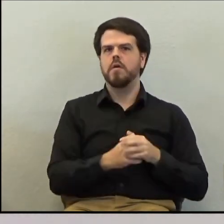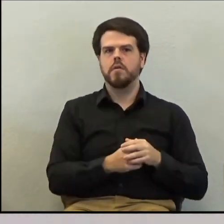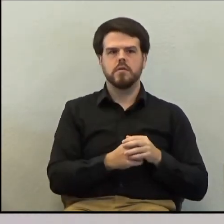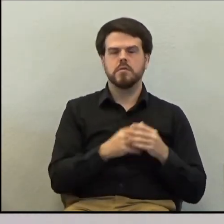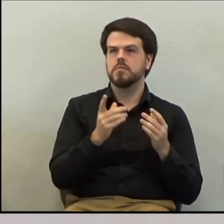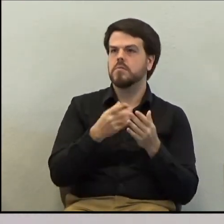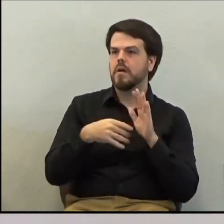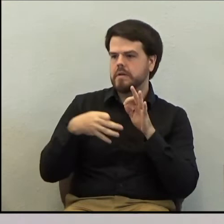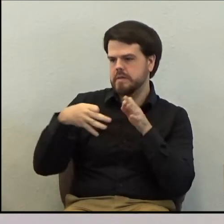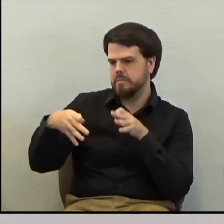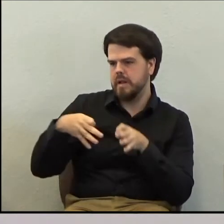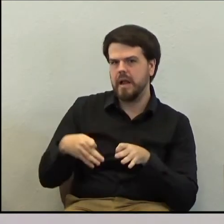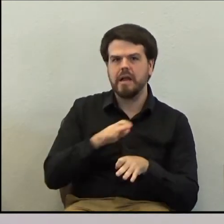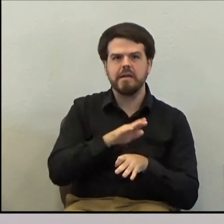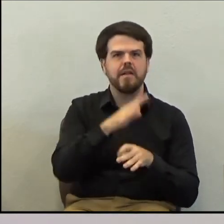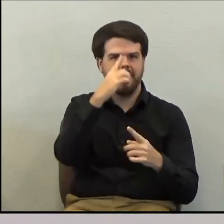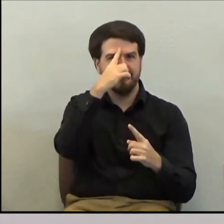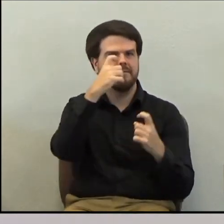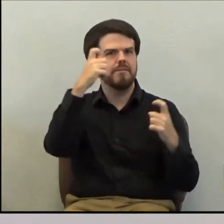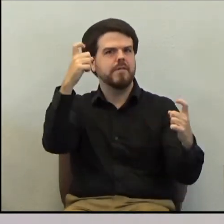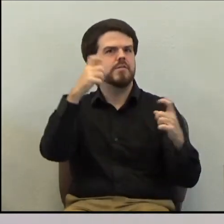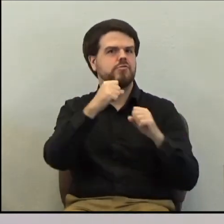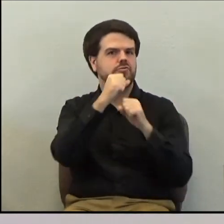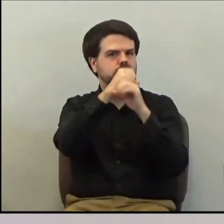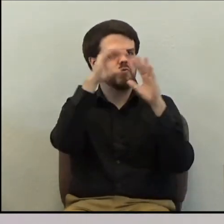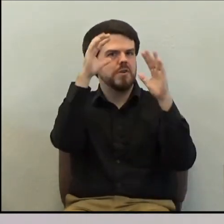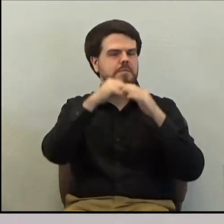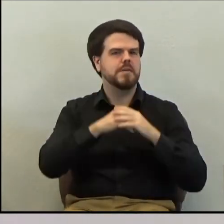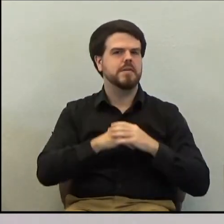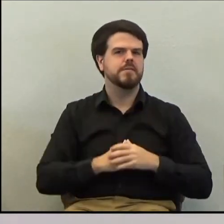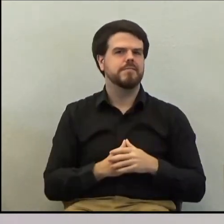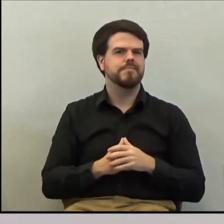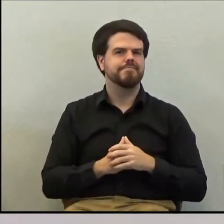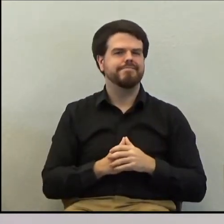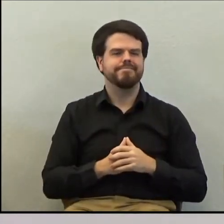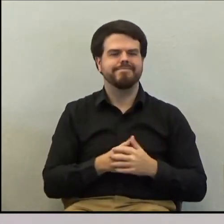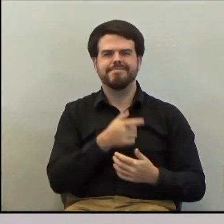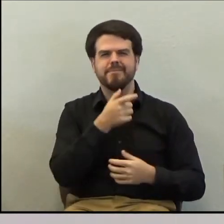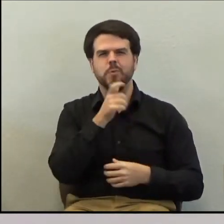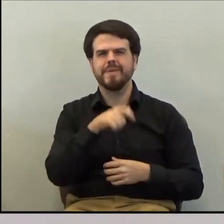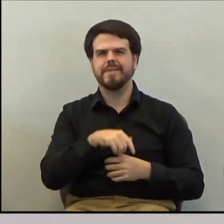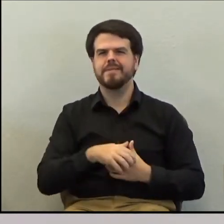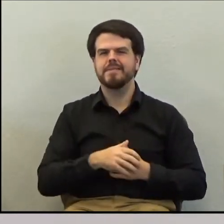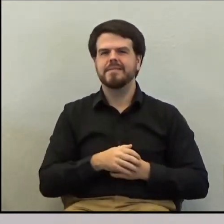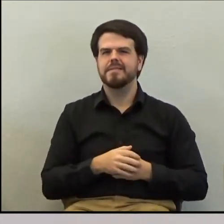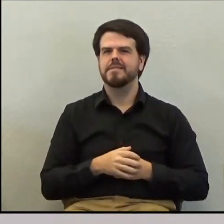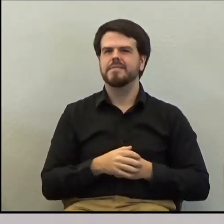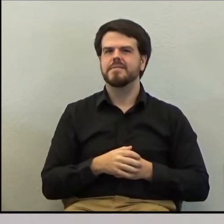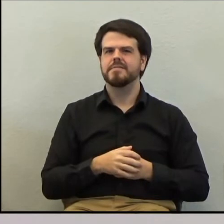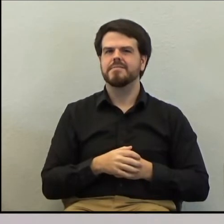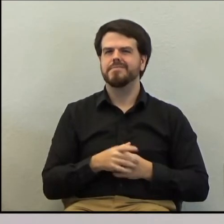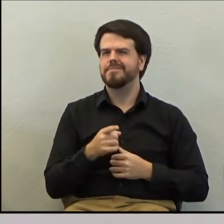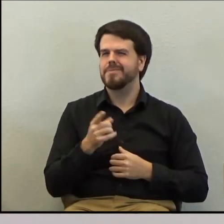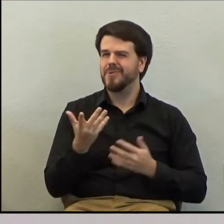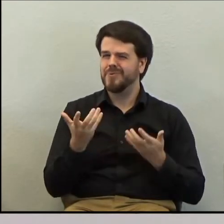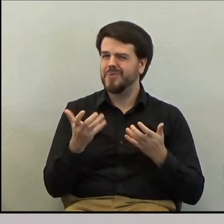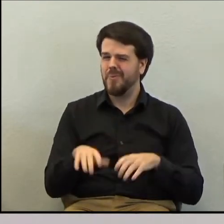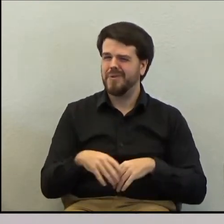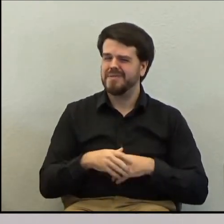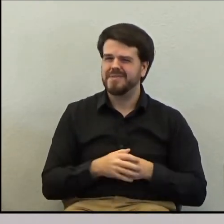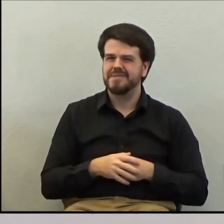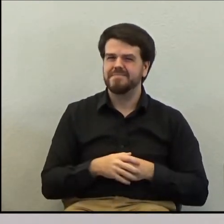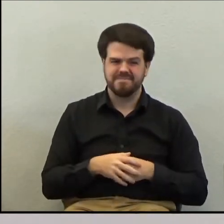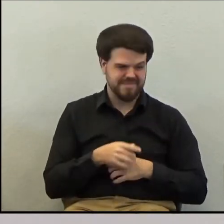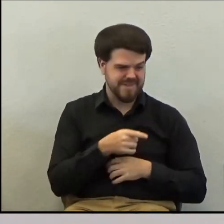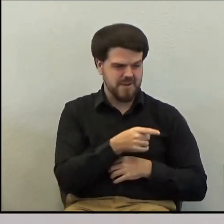the visions or the dreams that he had. You don't need that. You don't want it. Just